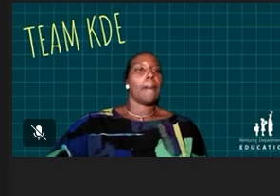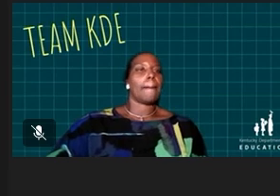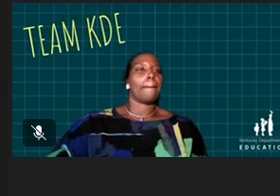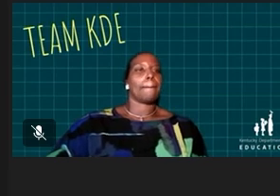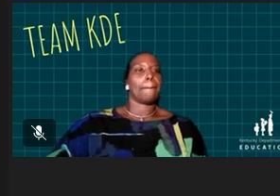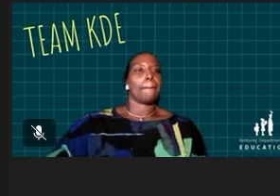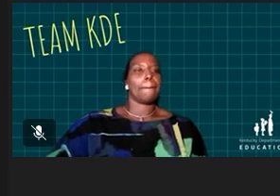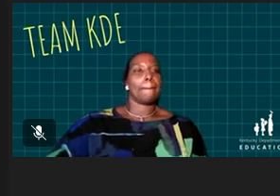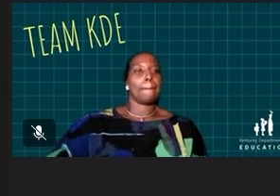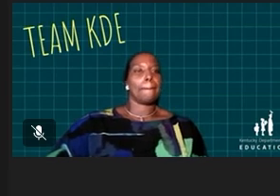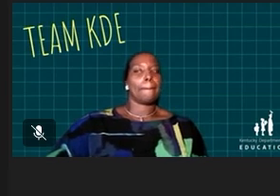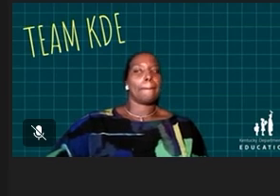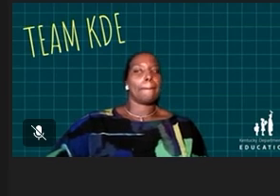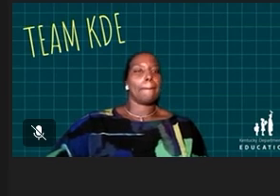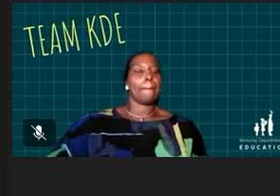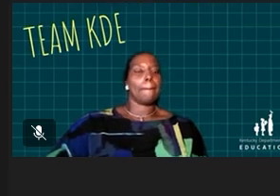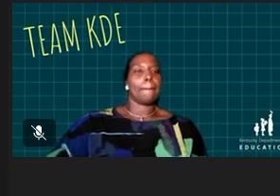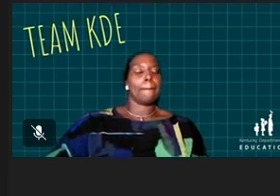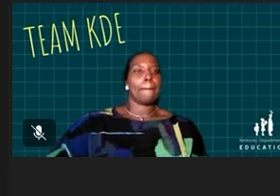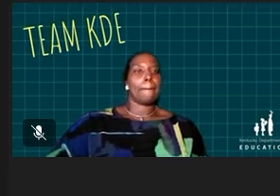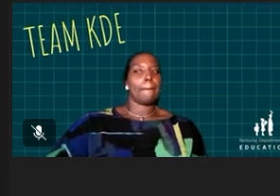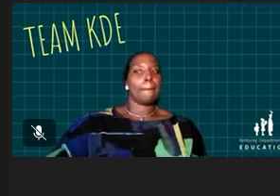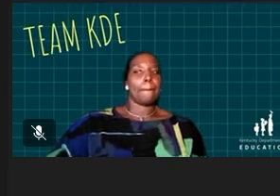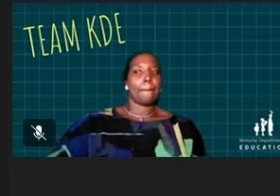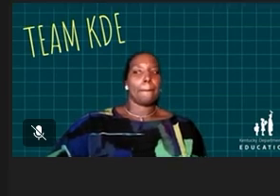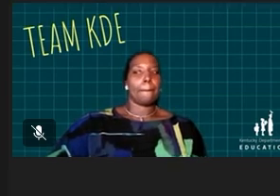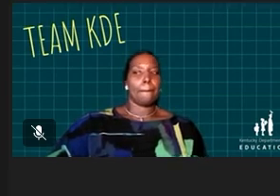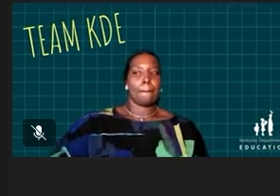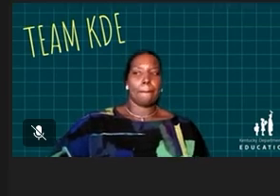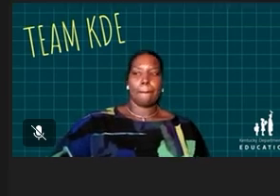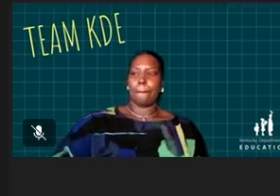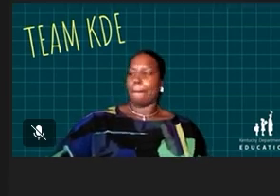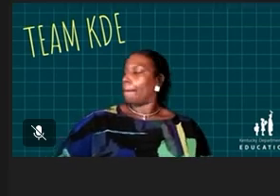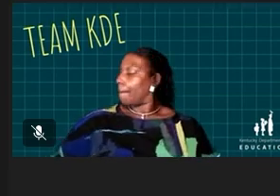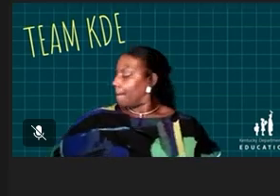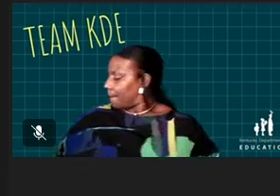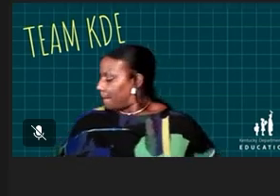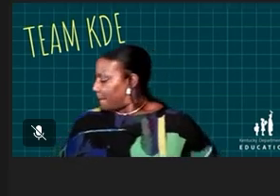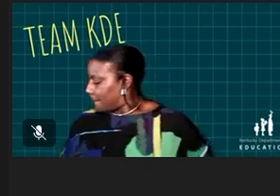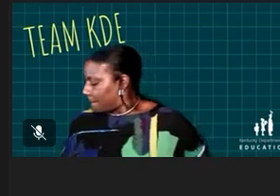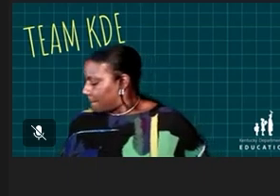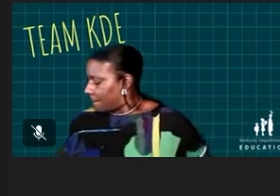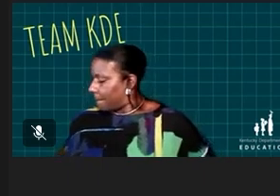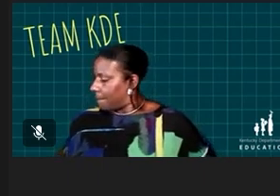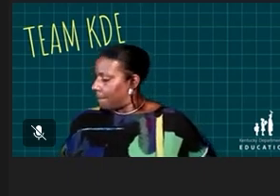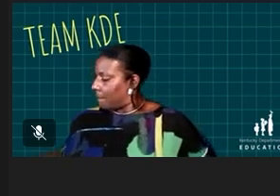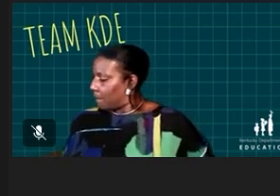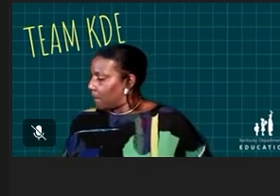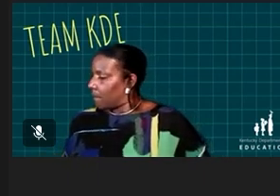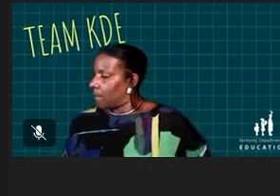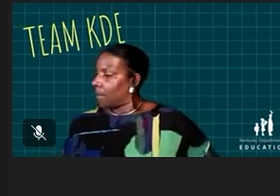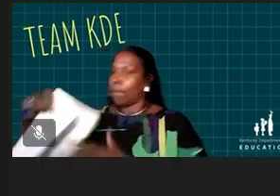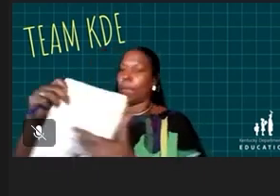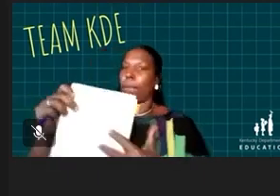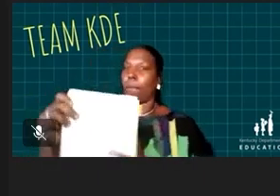Form 471 gets denied, you will have to cover the full cost of that build.